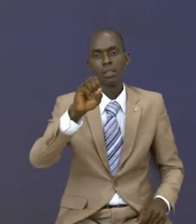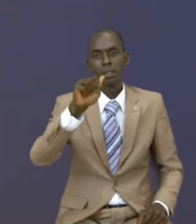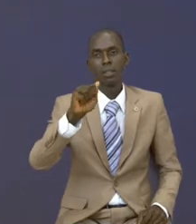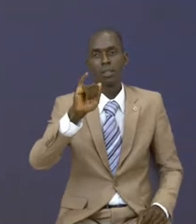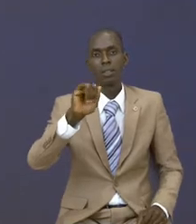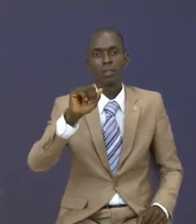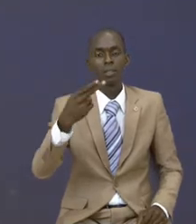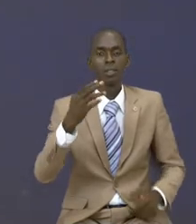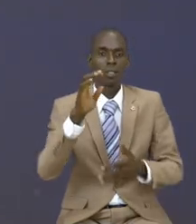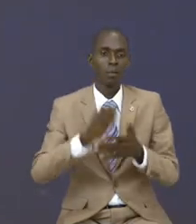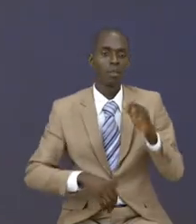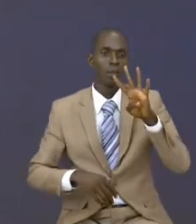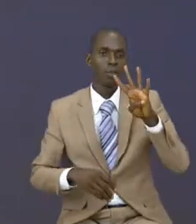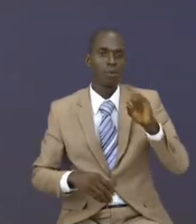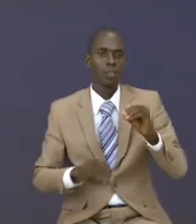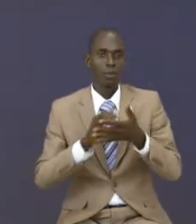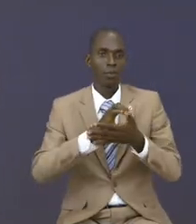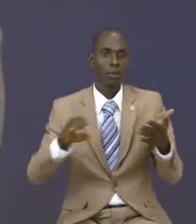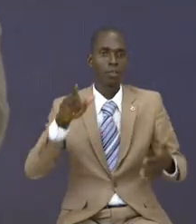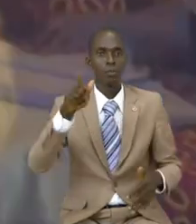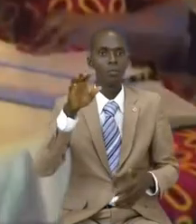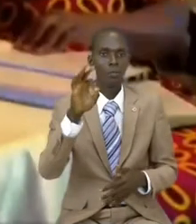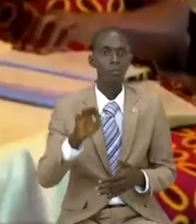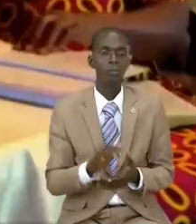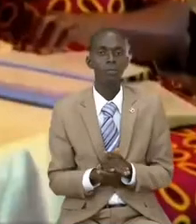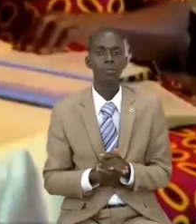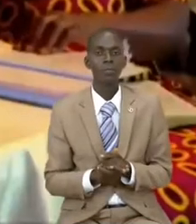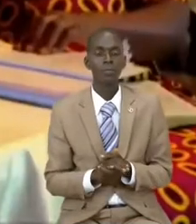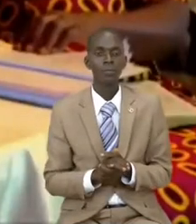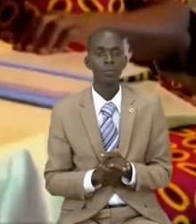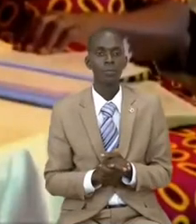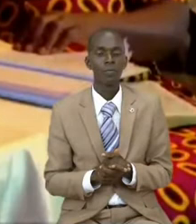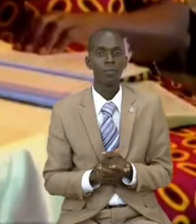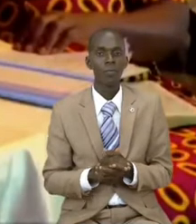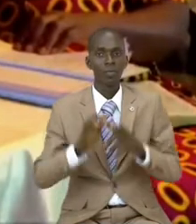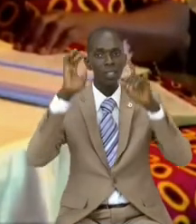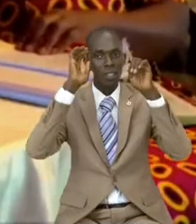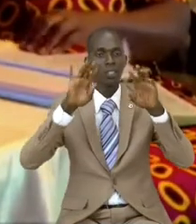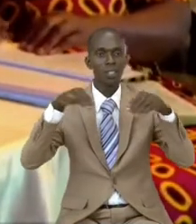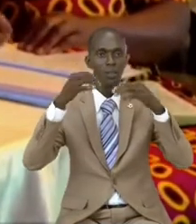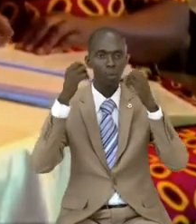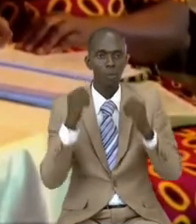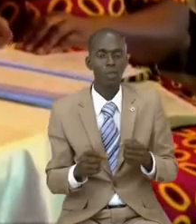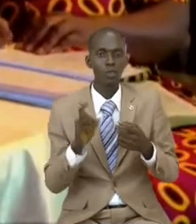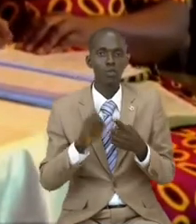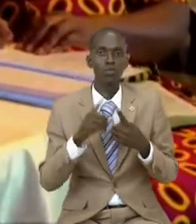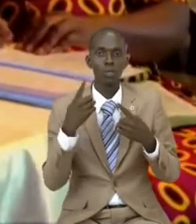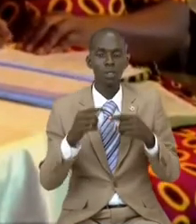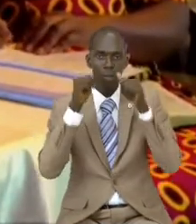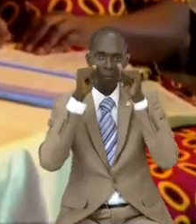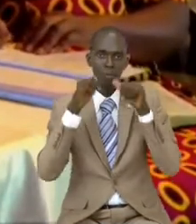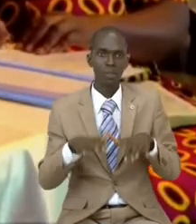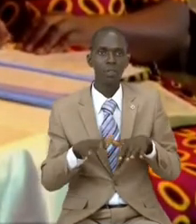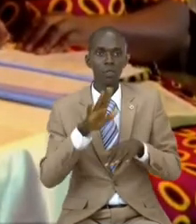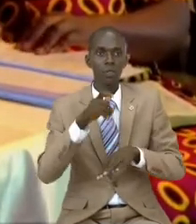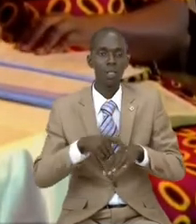40. Look at verse 29. He gave it power to the faith. Your time has